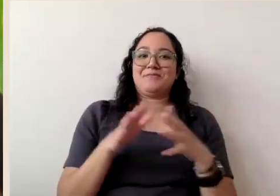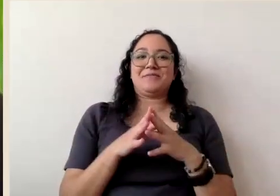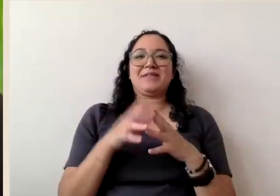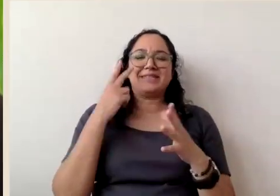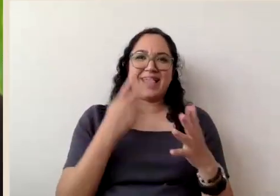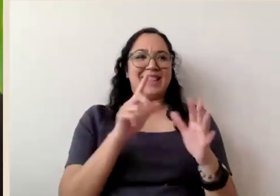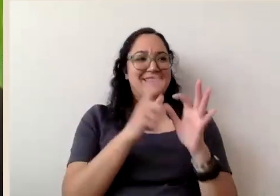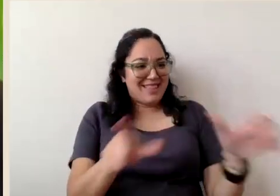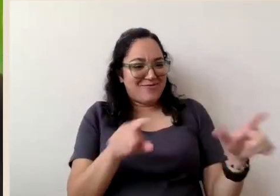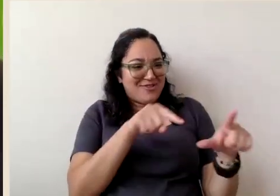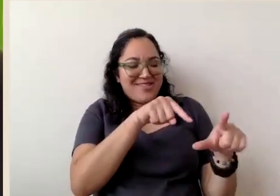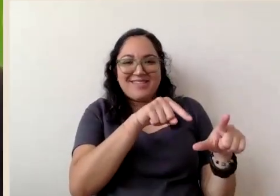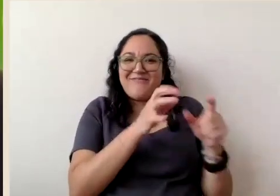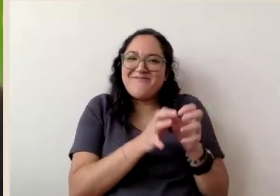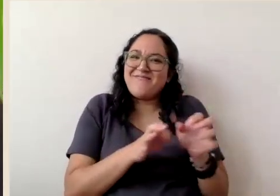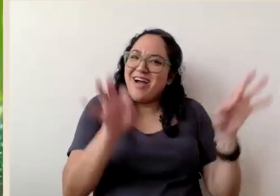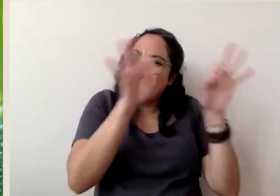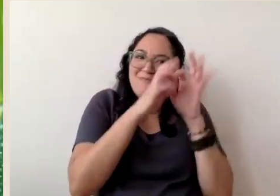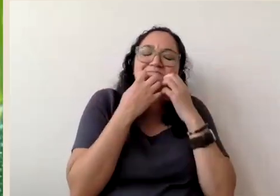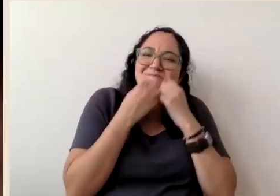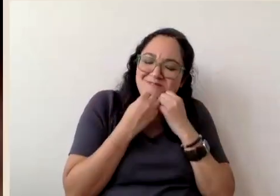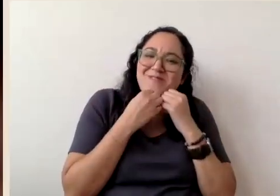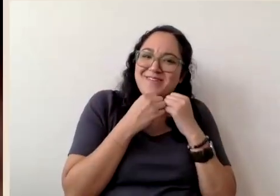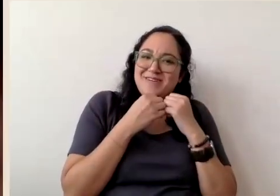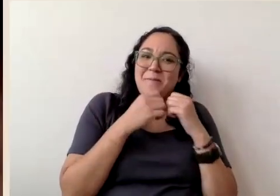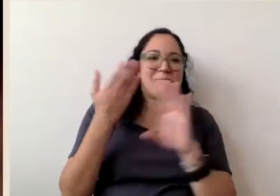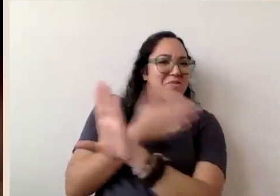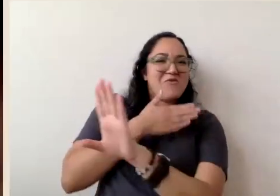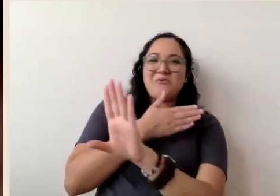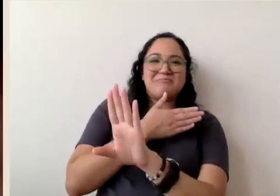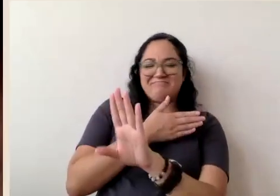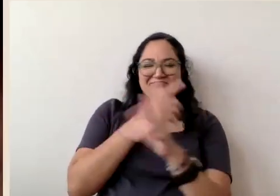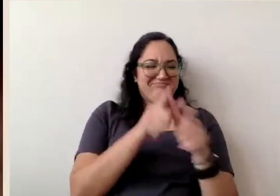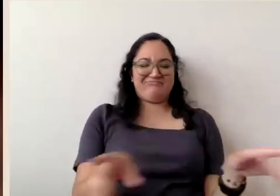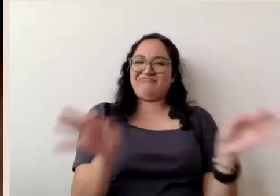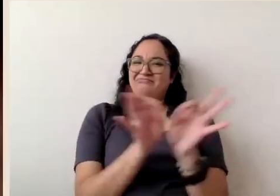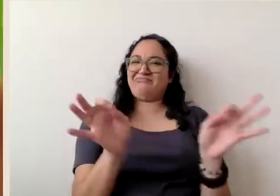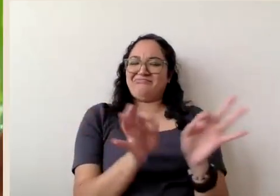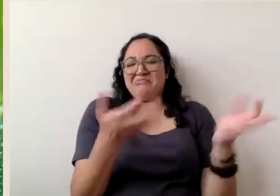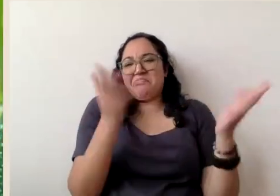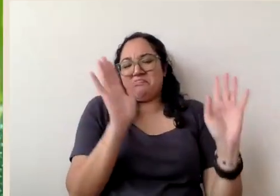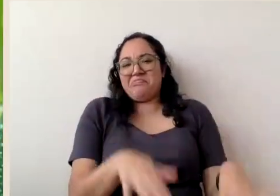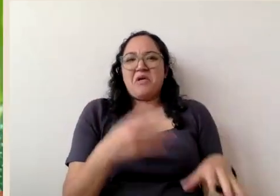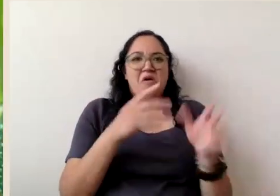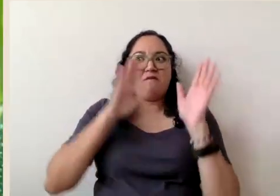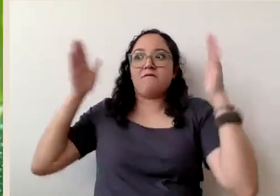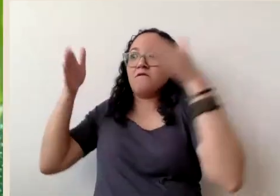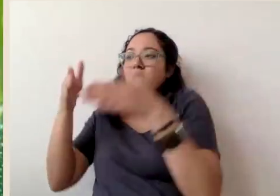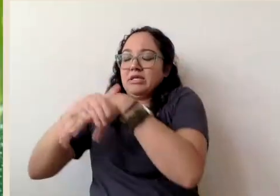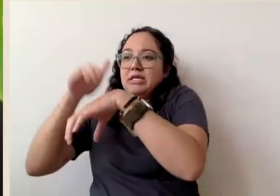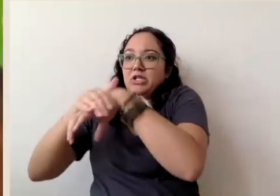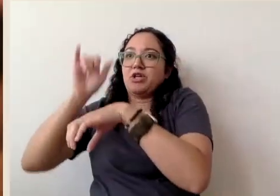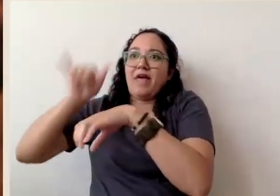their language as something that is valuable, but Yes. beforehand that wasn't seen as something else. It was about learning English, right? And